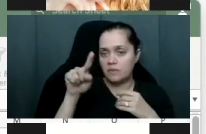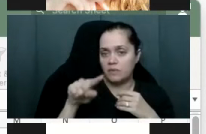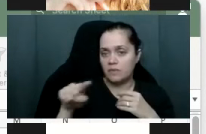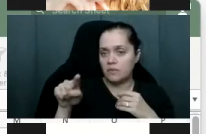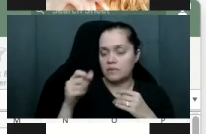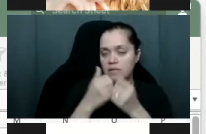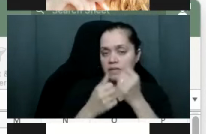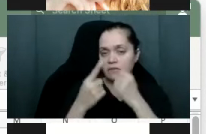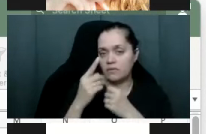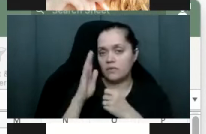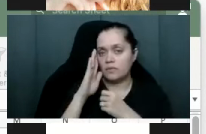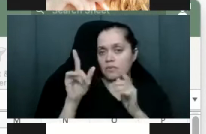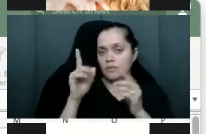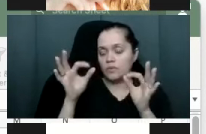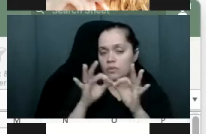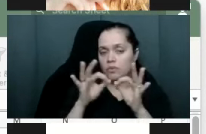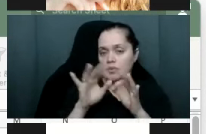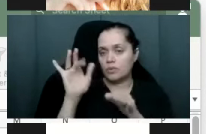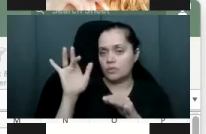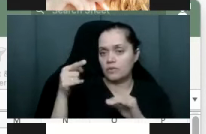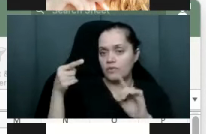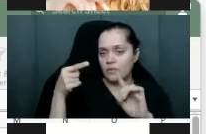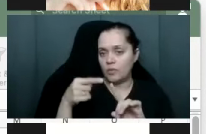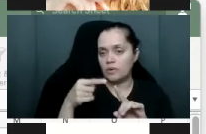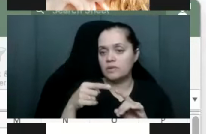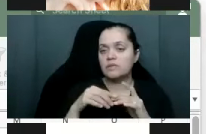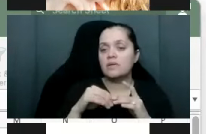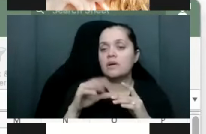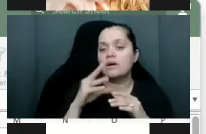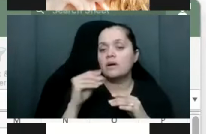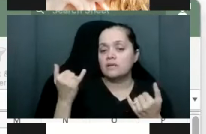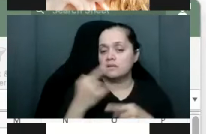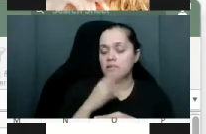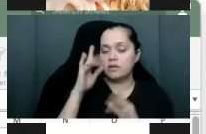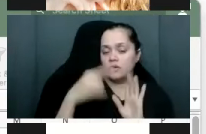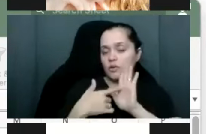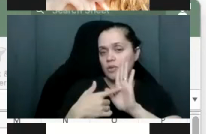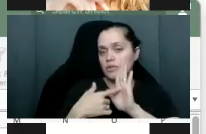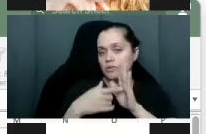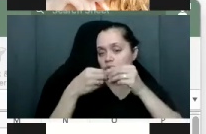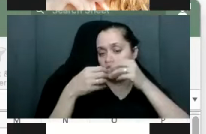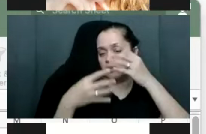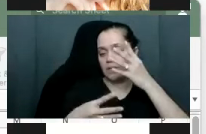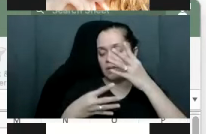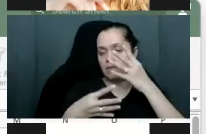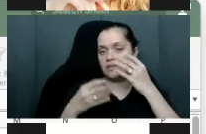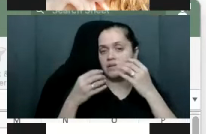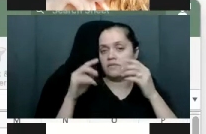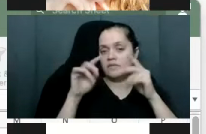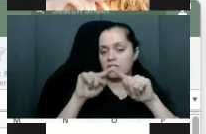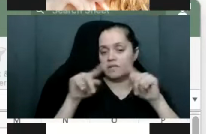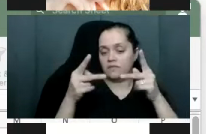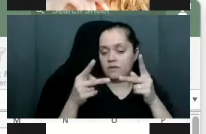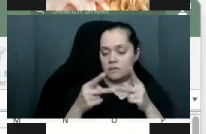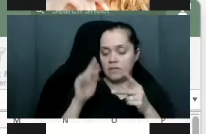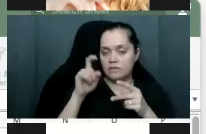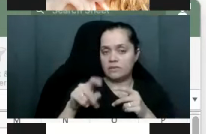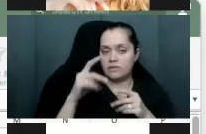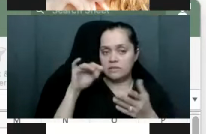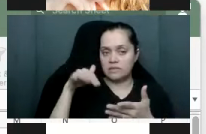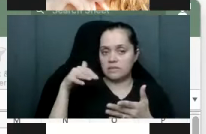map quiz is worth 25 points. And today I'll be showing you the lists of places that you need to